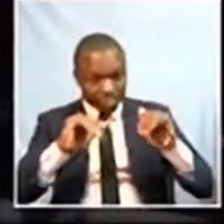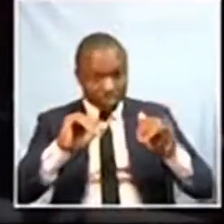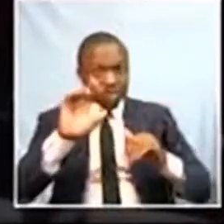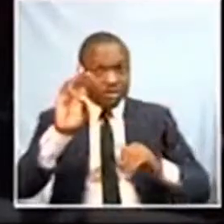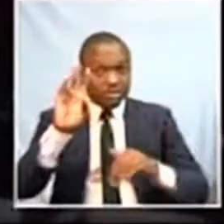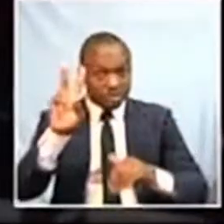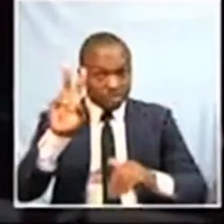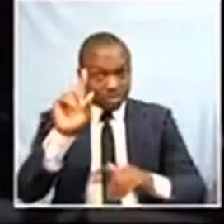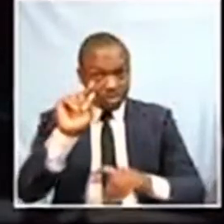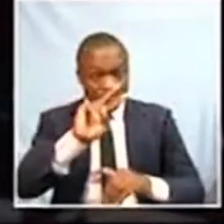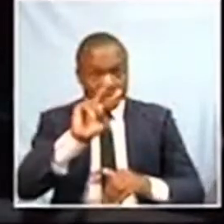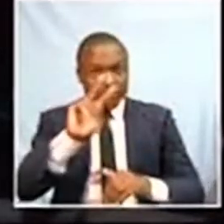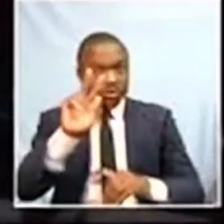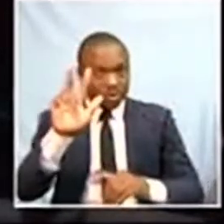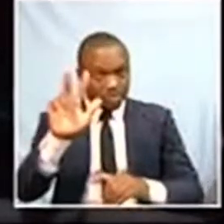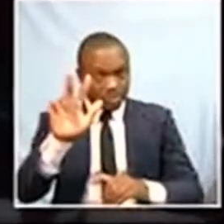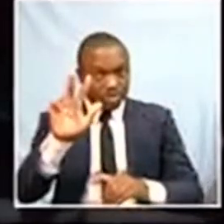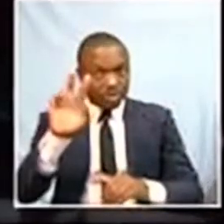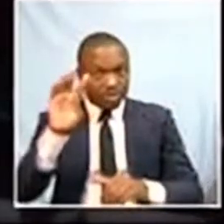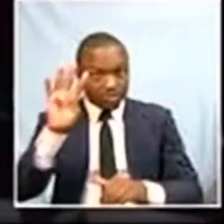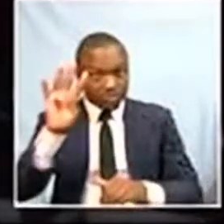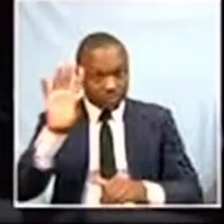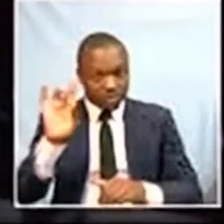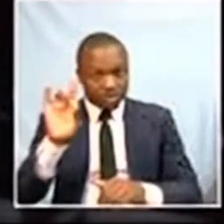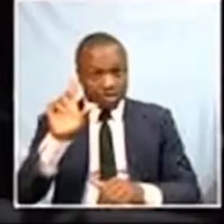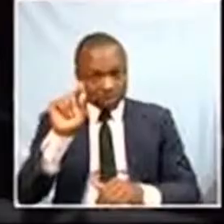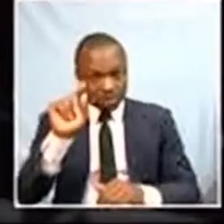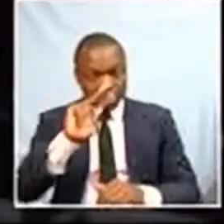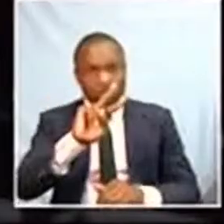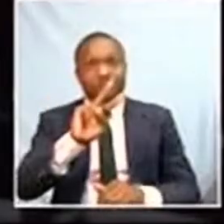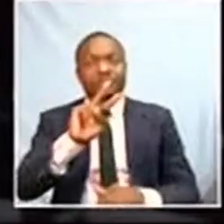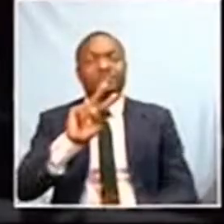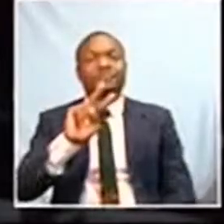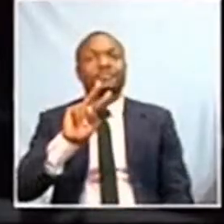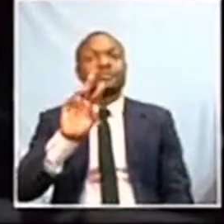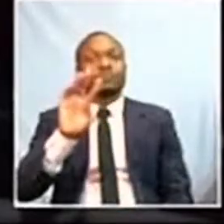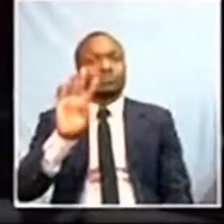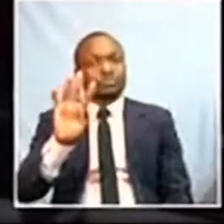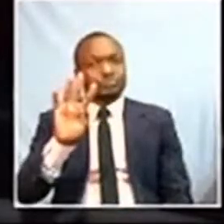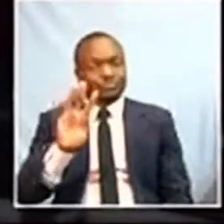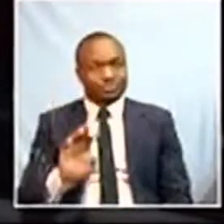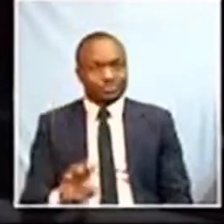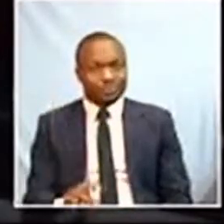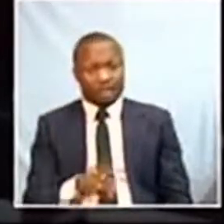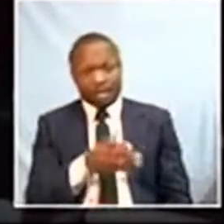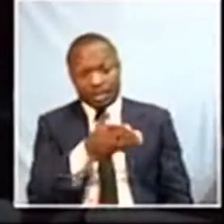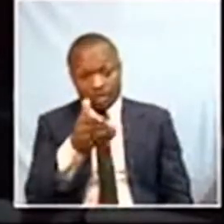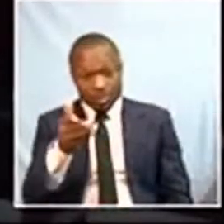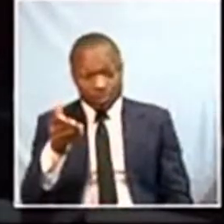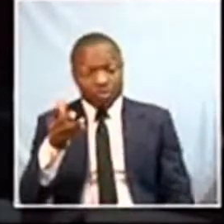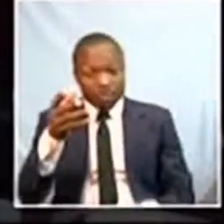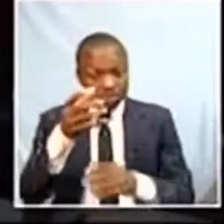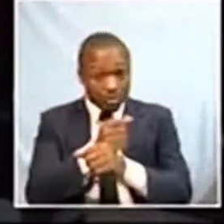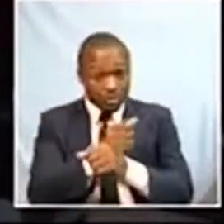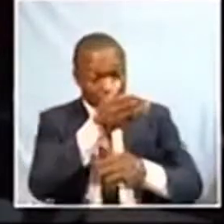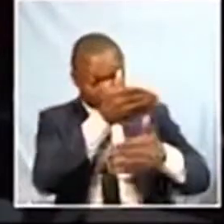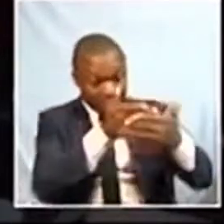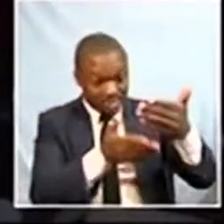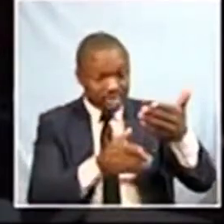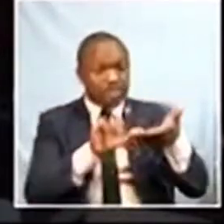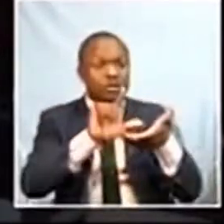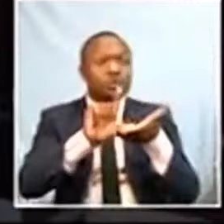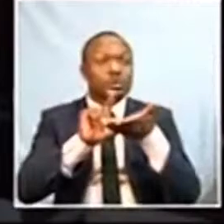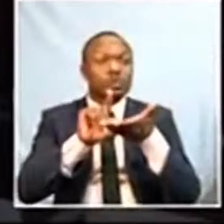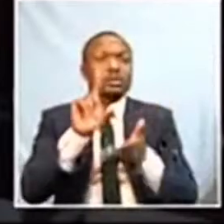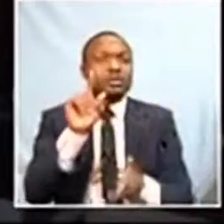from 2023 and 48 in 2024. For those that got these loans